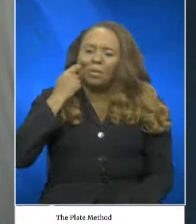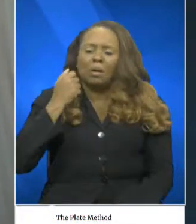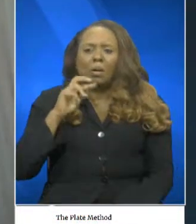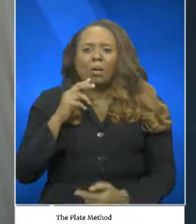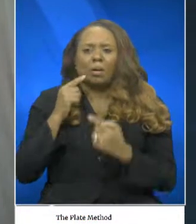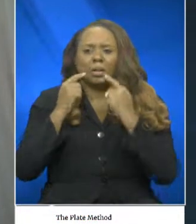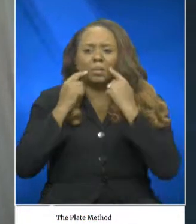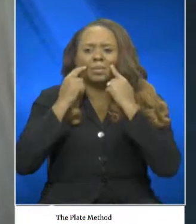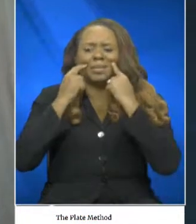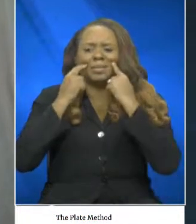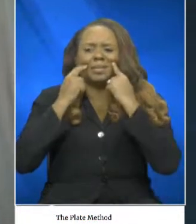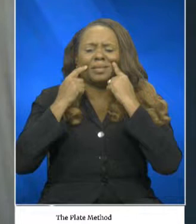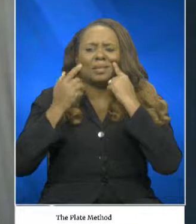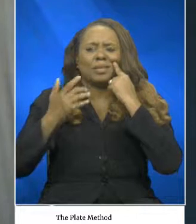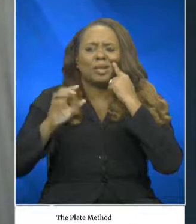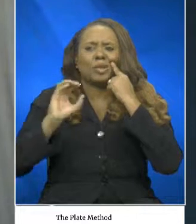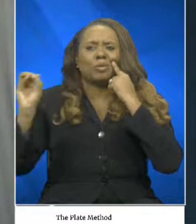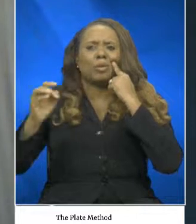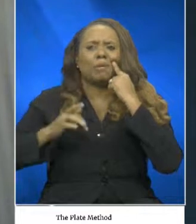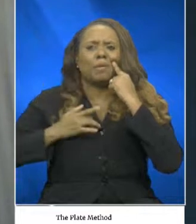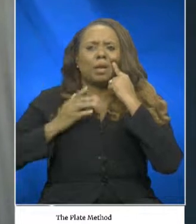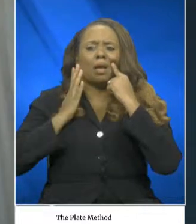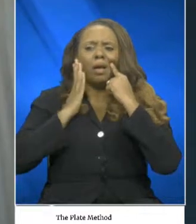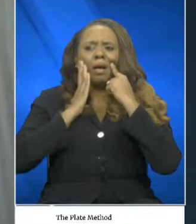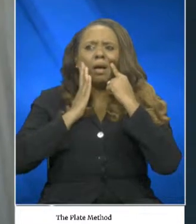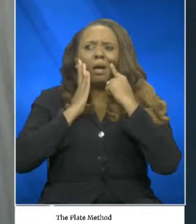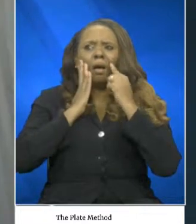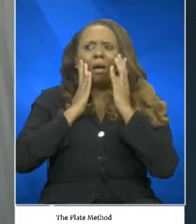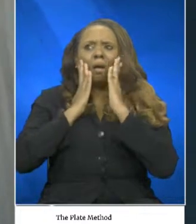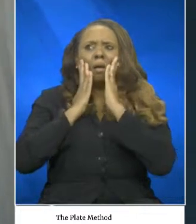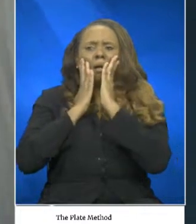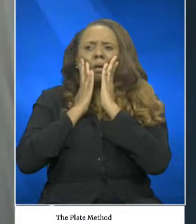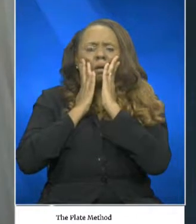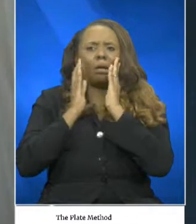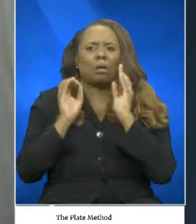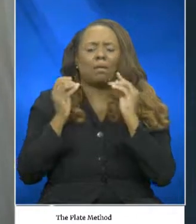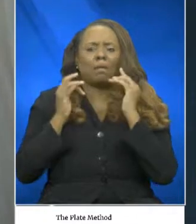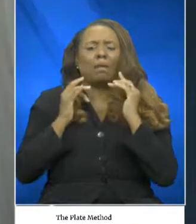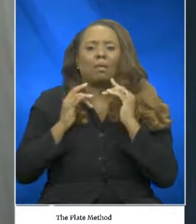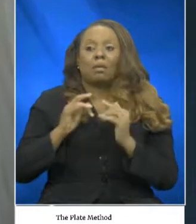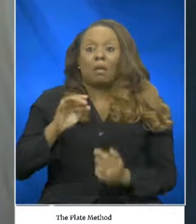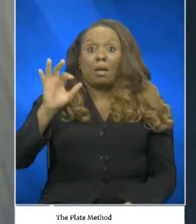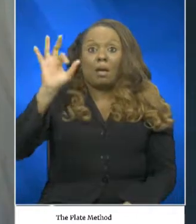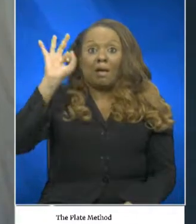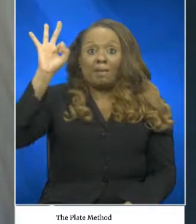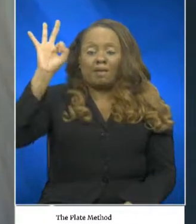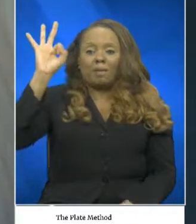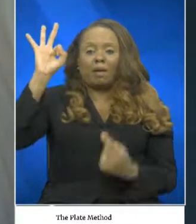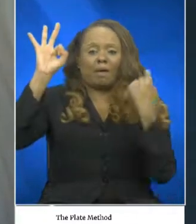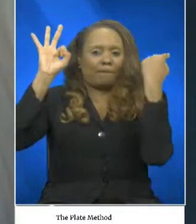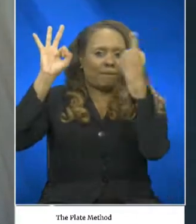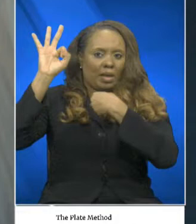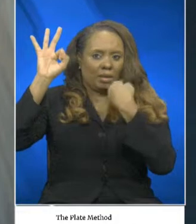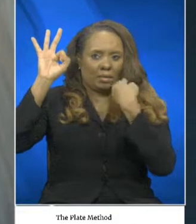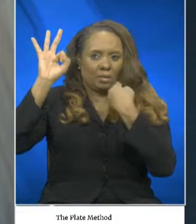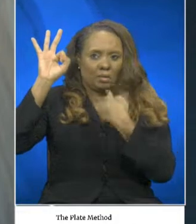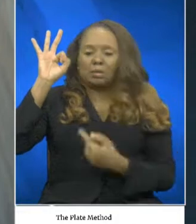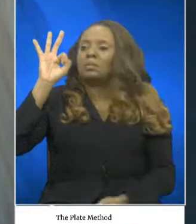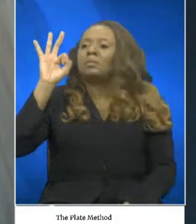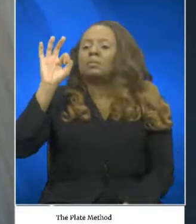side of the face, that is the F. Okay? And that's the first suspicion. Then the